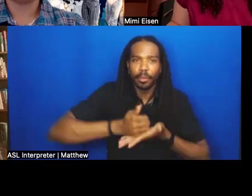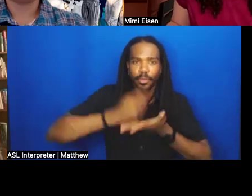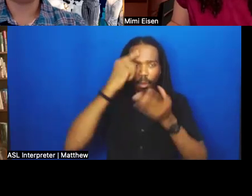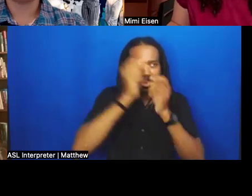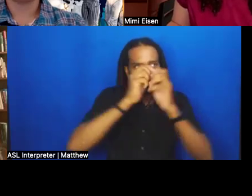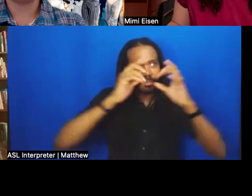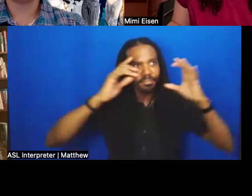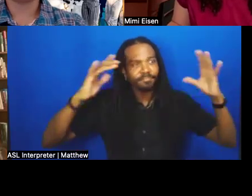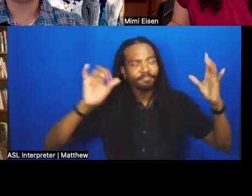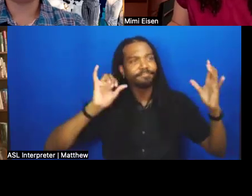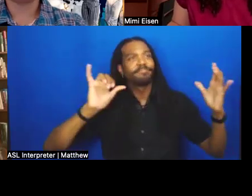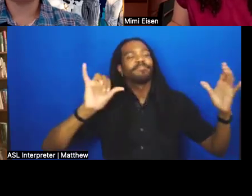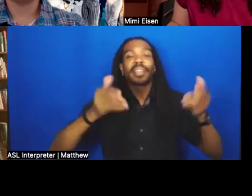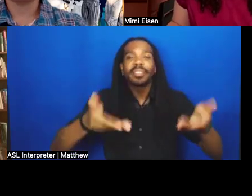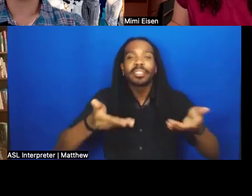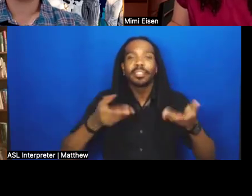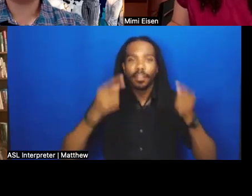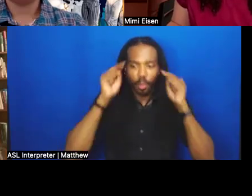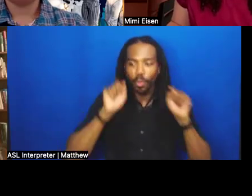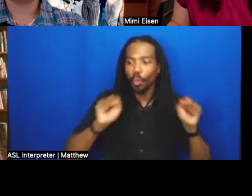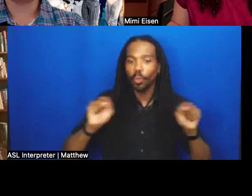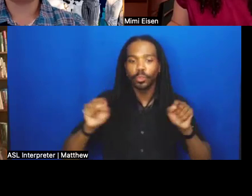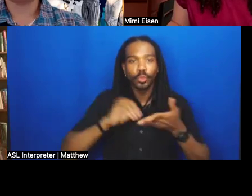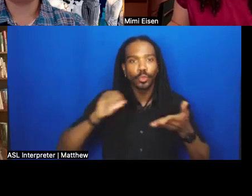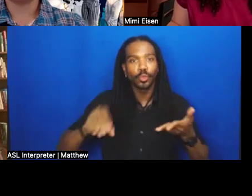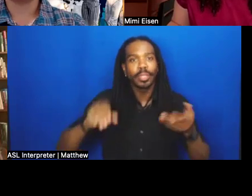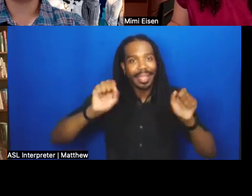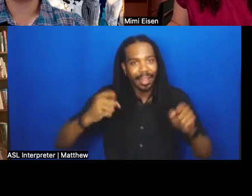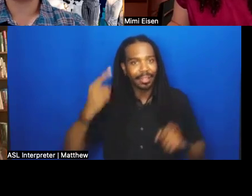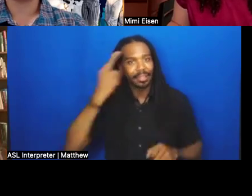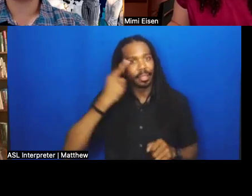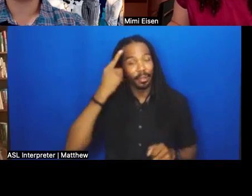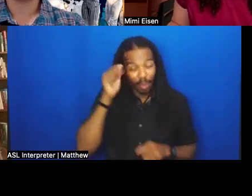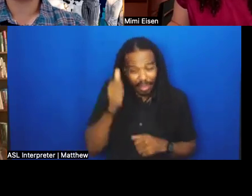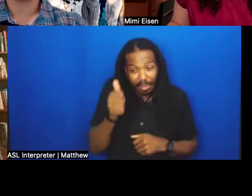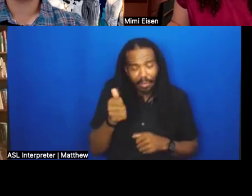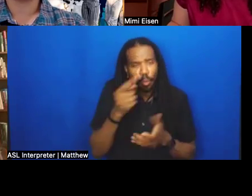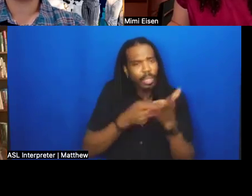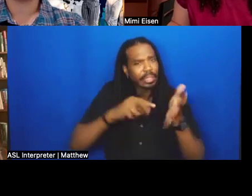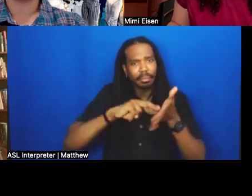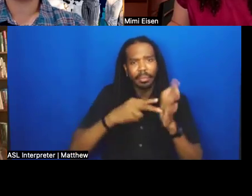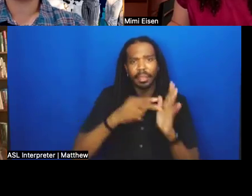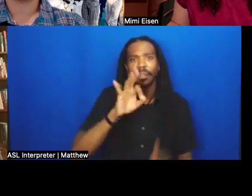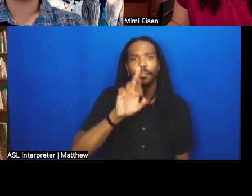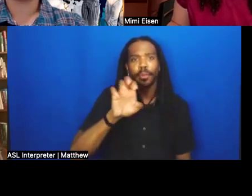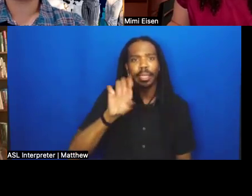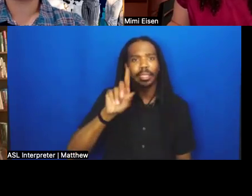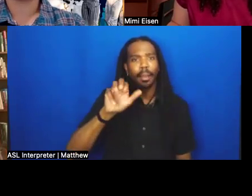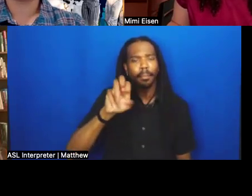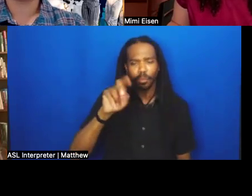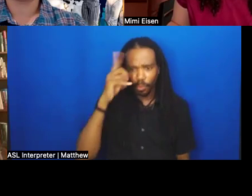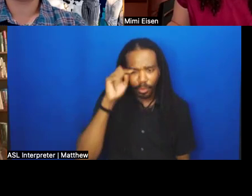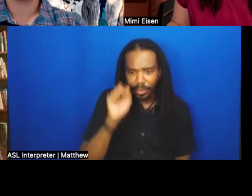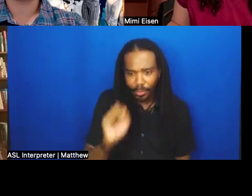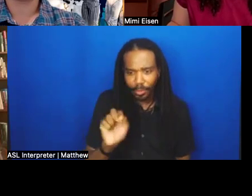it's an invitation for students to then consider for themselves what freedom actually means and what justice really looks like, and to think